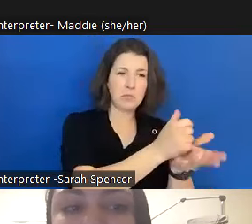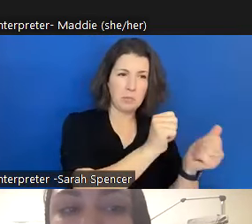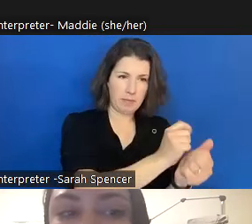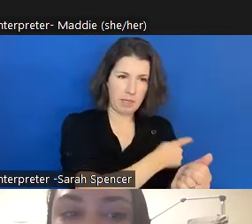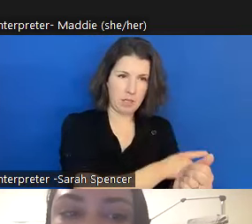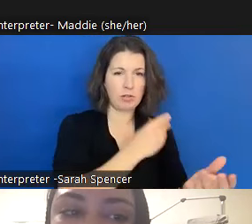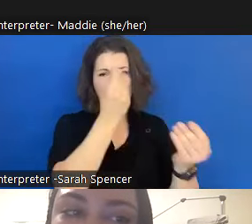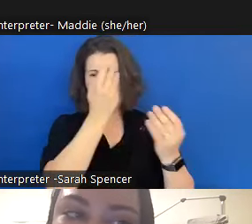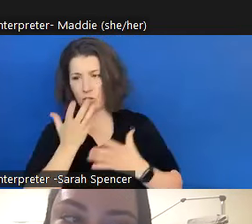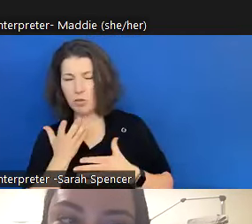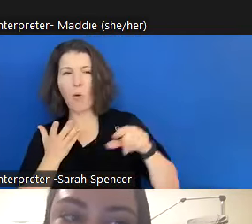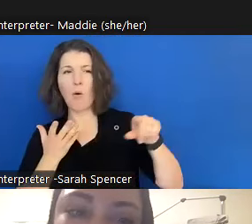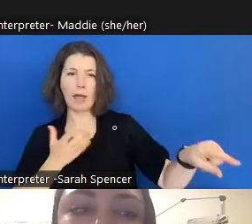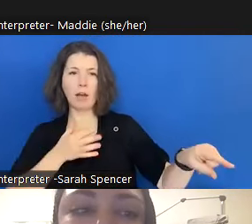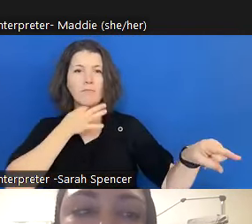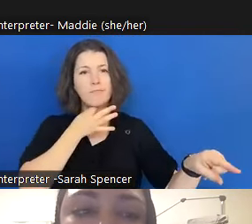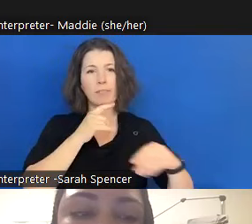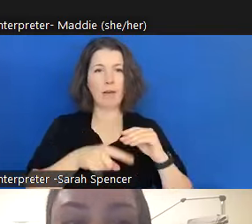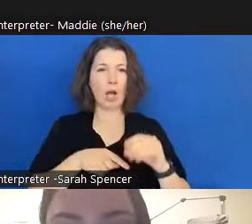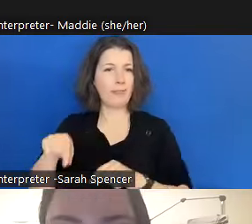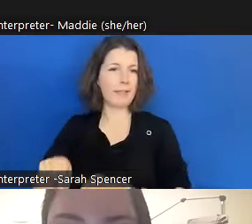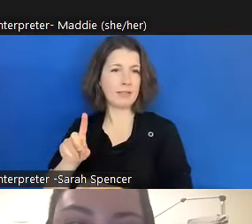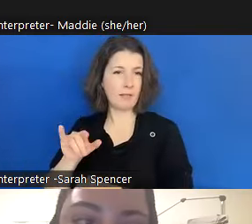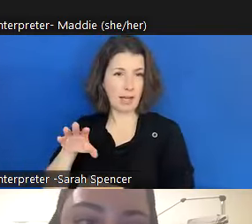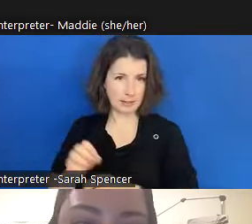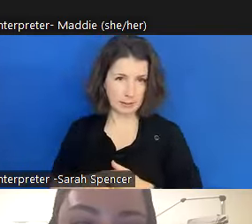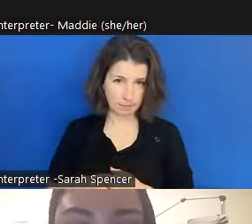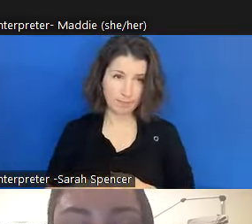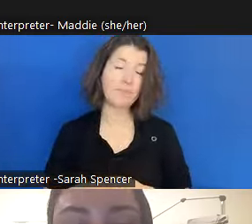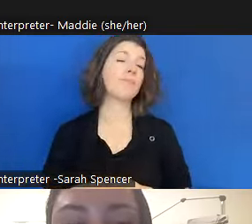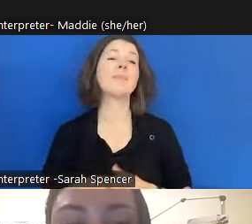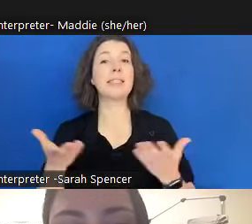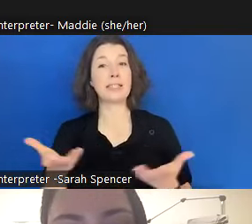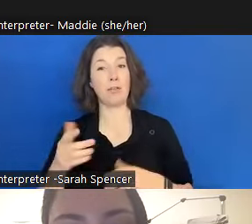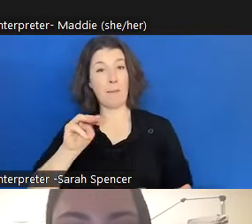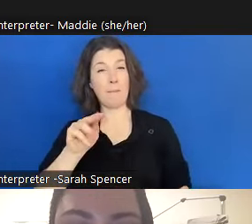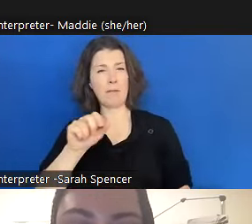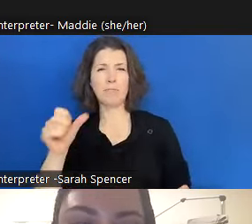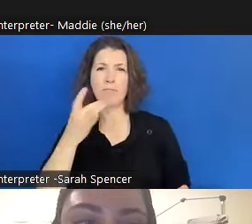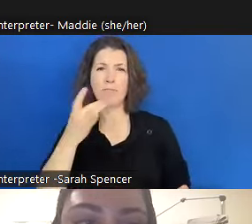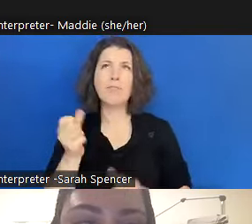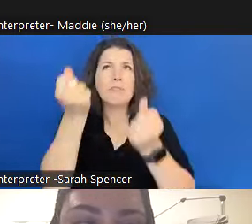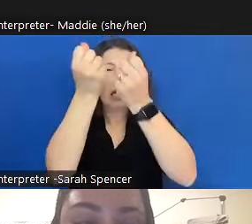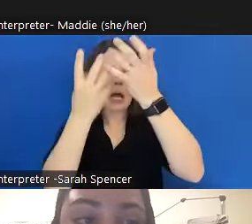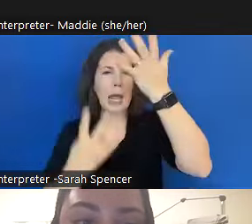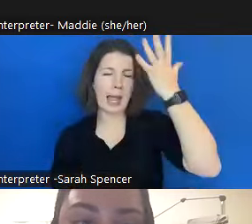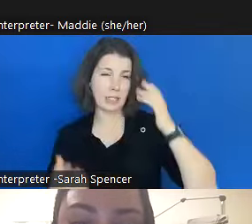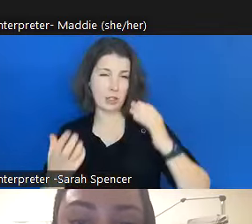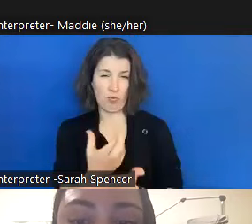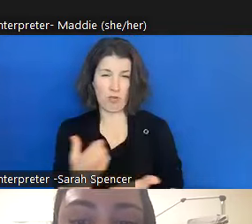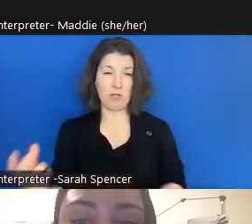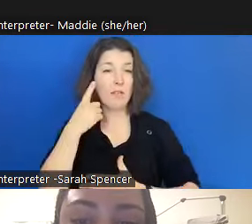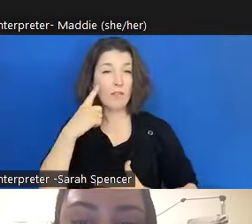Now, I talked about what Mass Pioneer offers, but we are very, very lucky in Massachusetts. We have so many resources for our visually